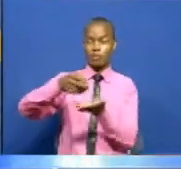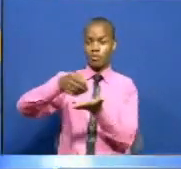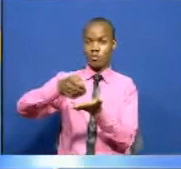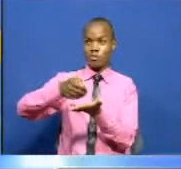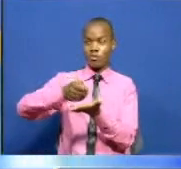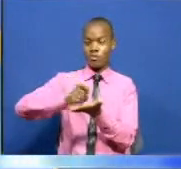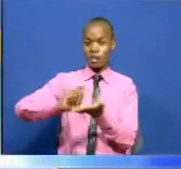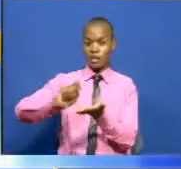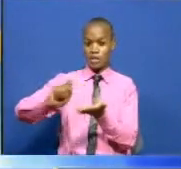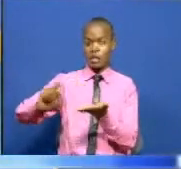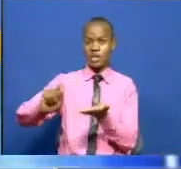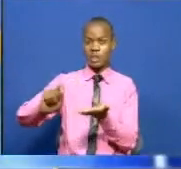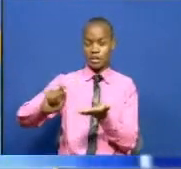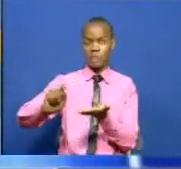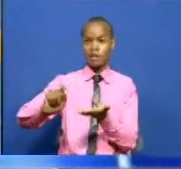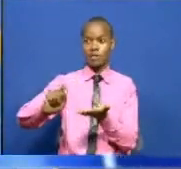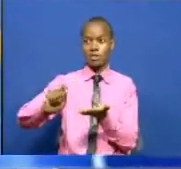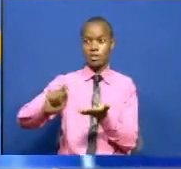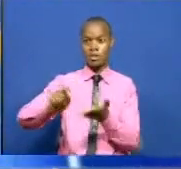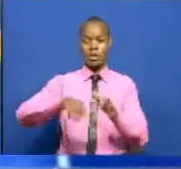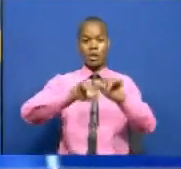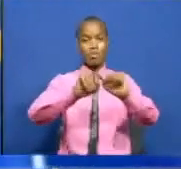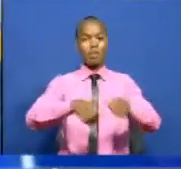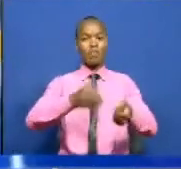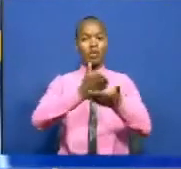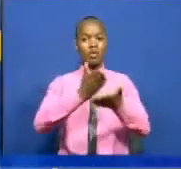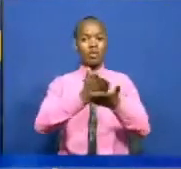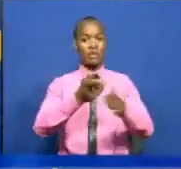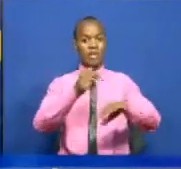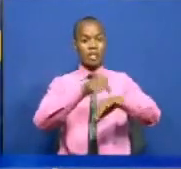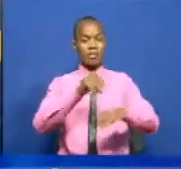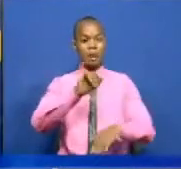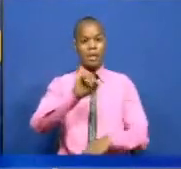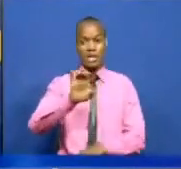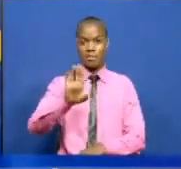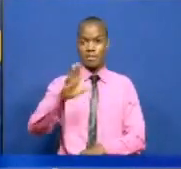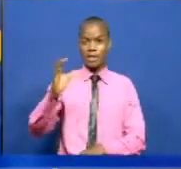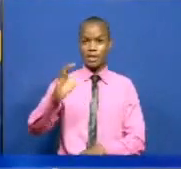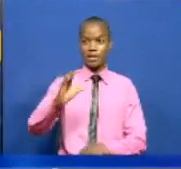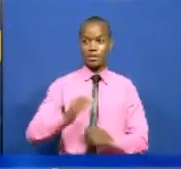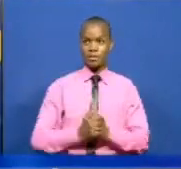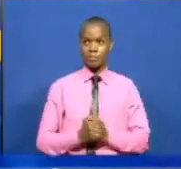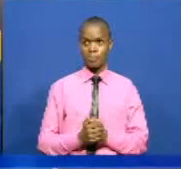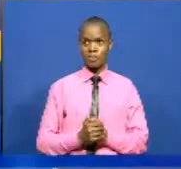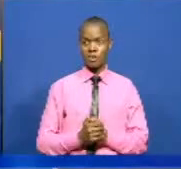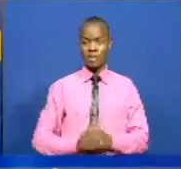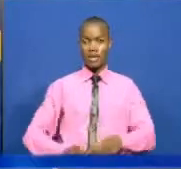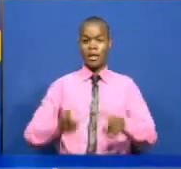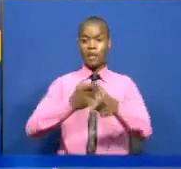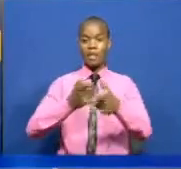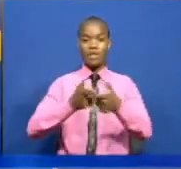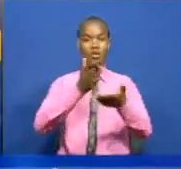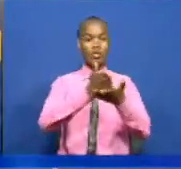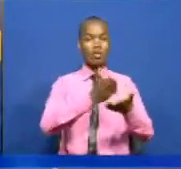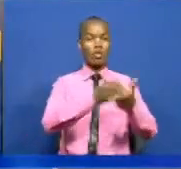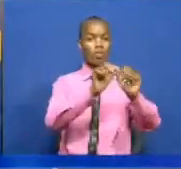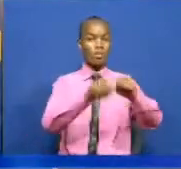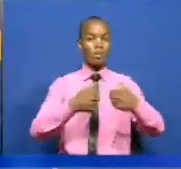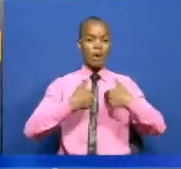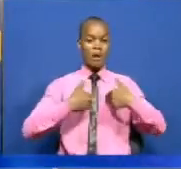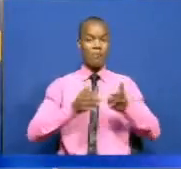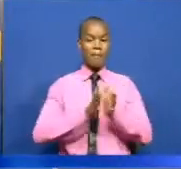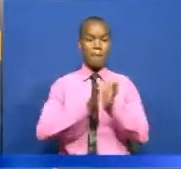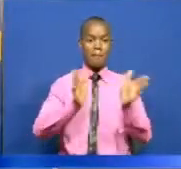We are waiting for the BBI signatures to be verified by the IBC. Then we shall roll out public